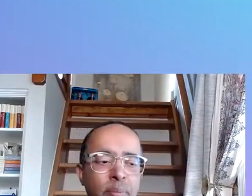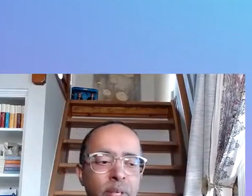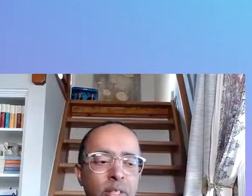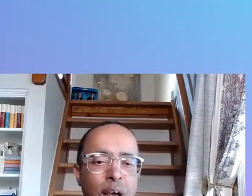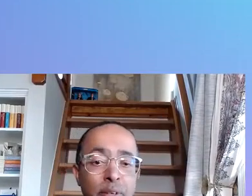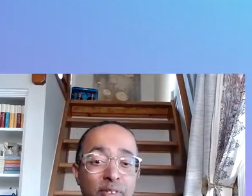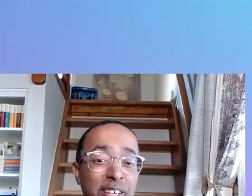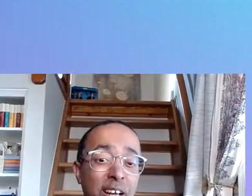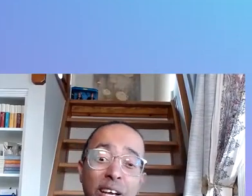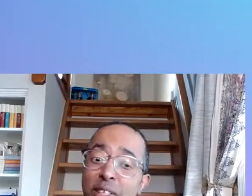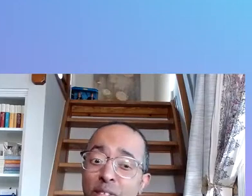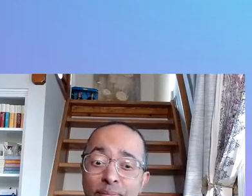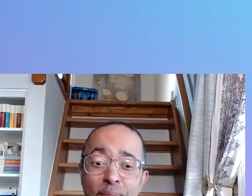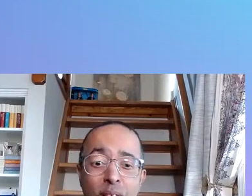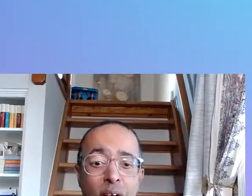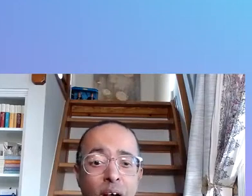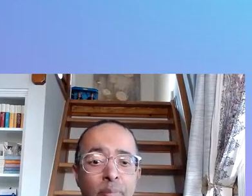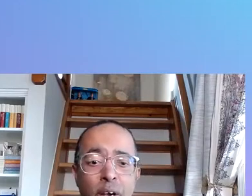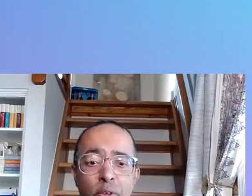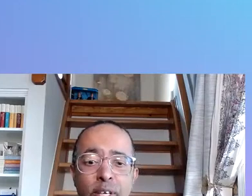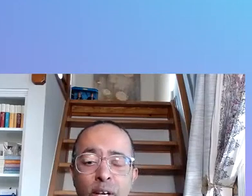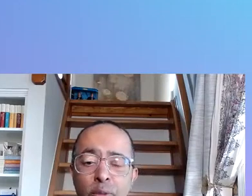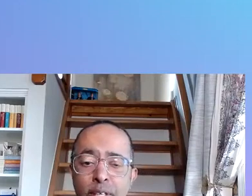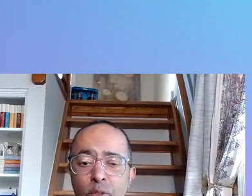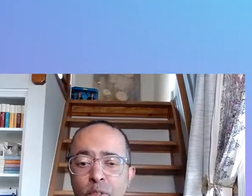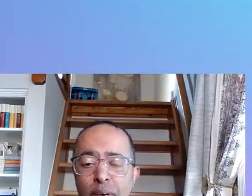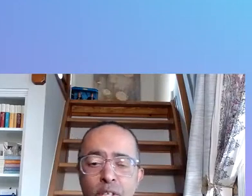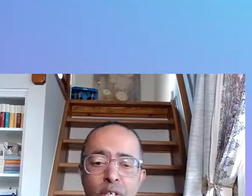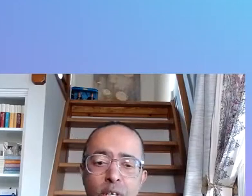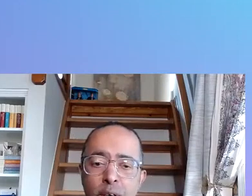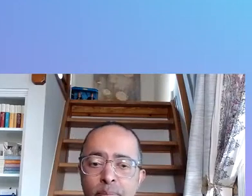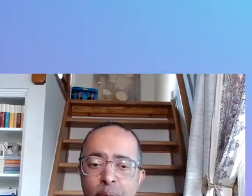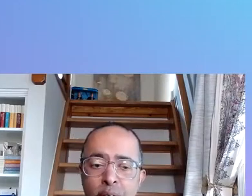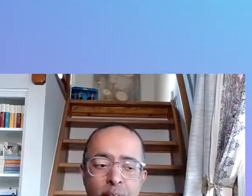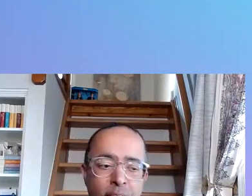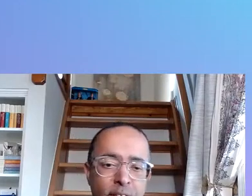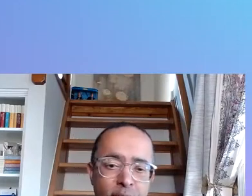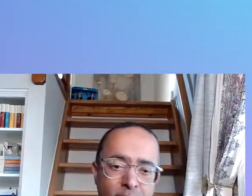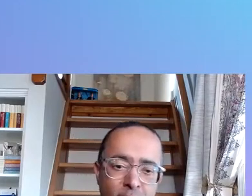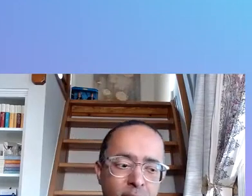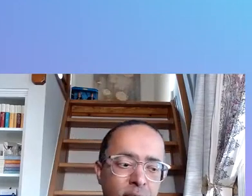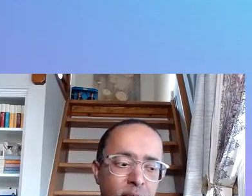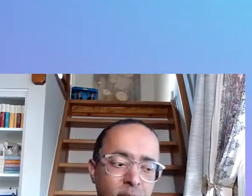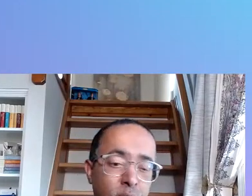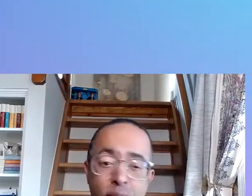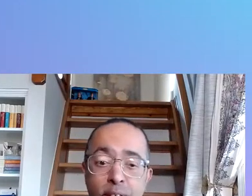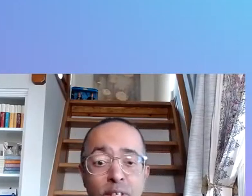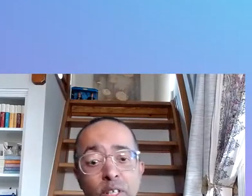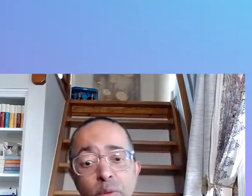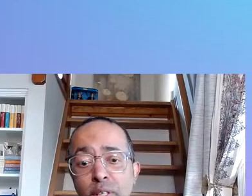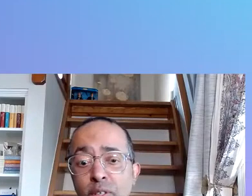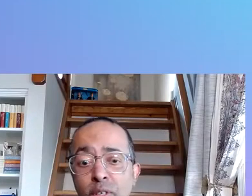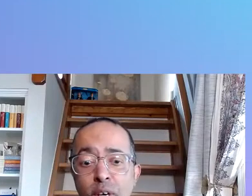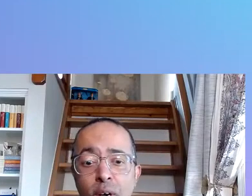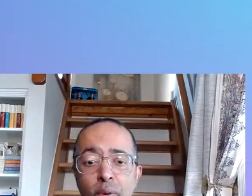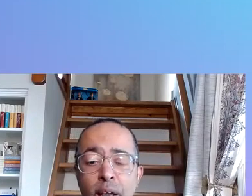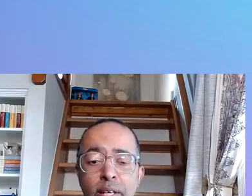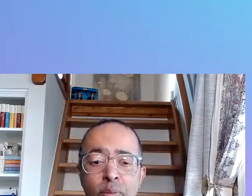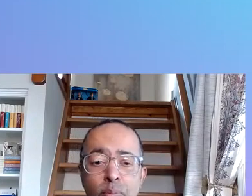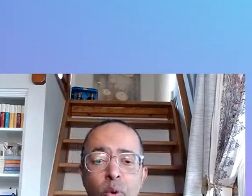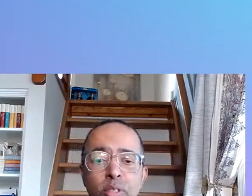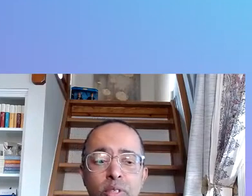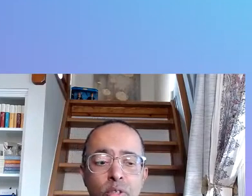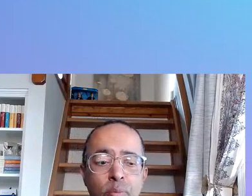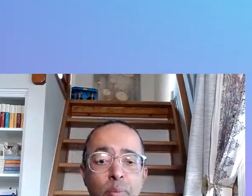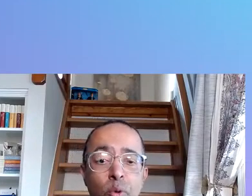it's going to be time to find allies. The other thing I don't get into as much here, but I kind of hint at the end, is things like unions, right?